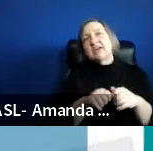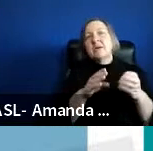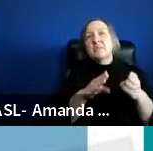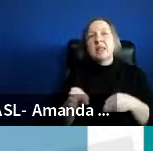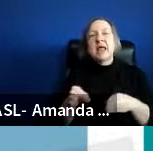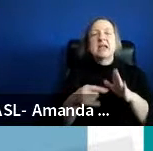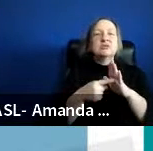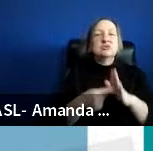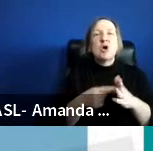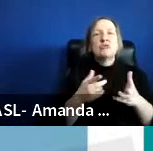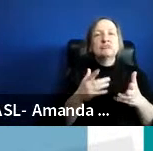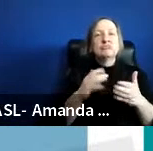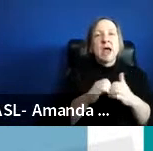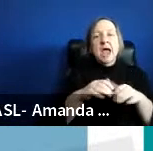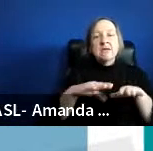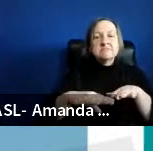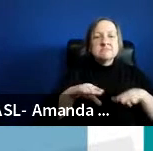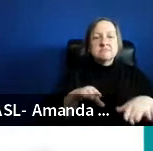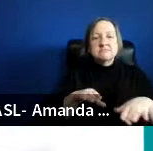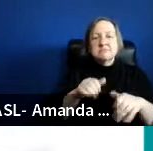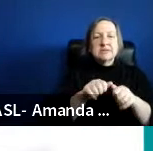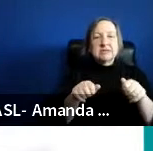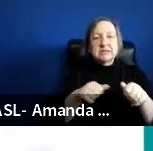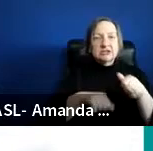one another and with their surroundings.